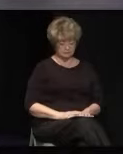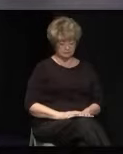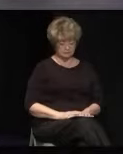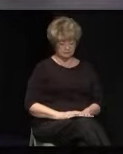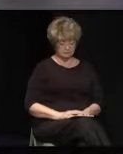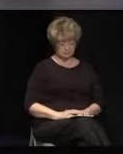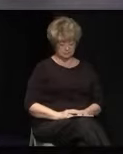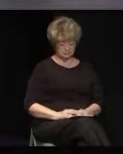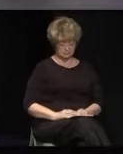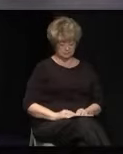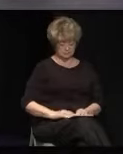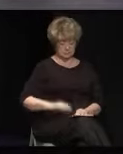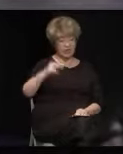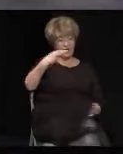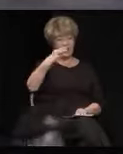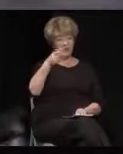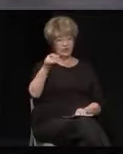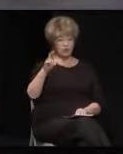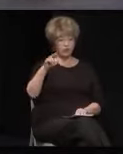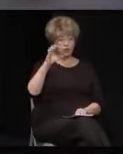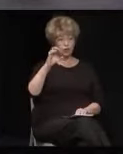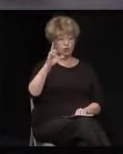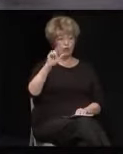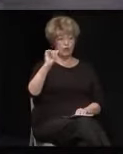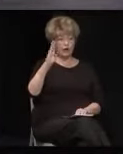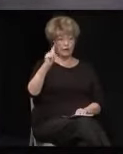Heather Crabtree, cum laude.